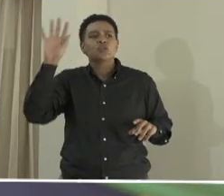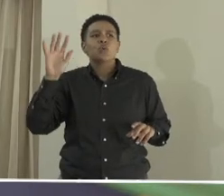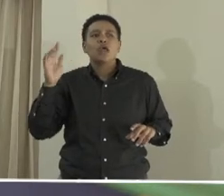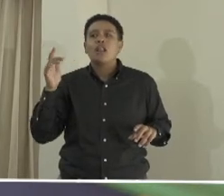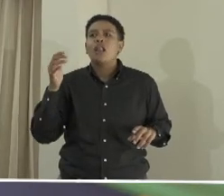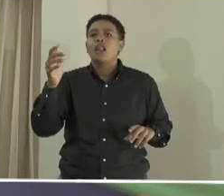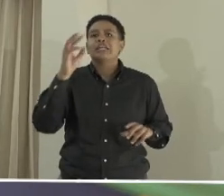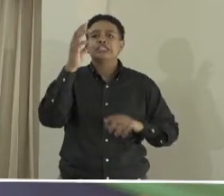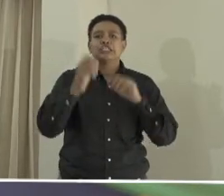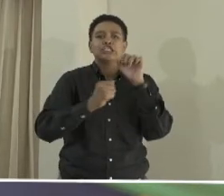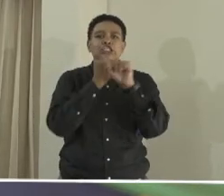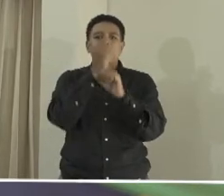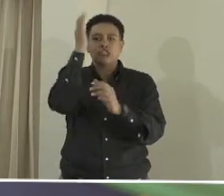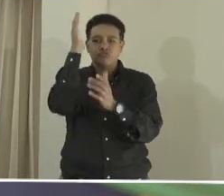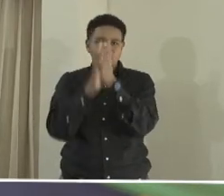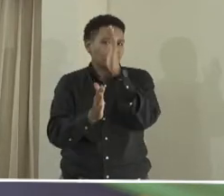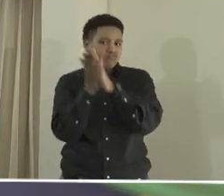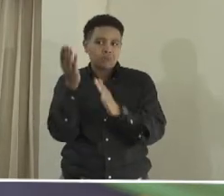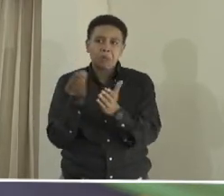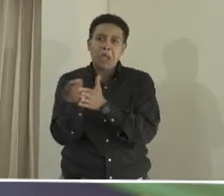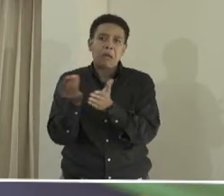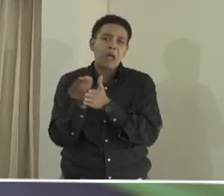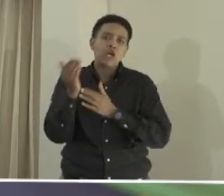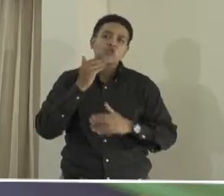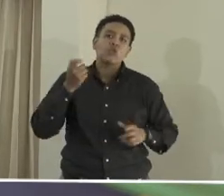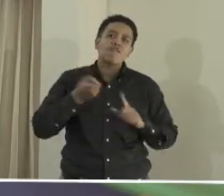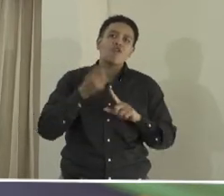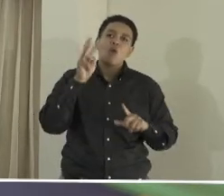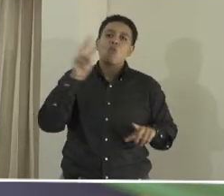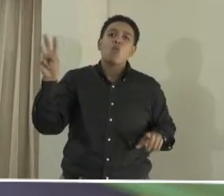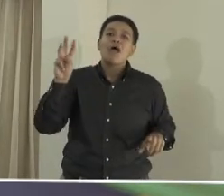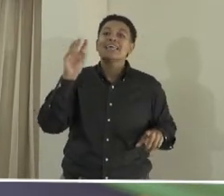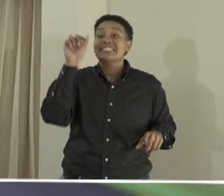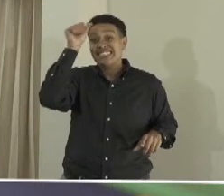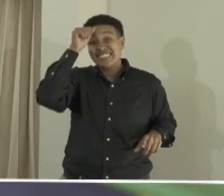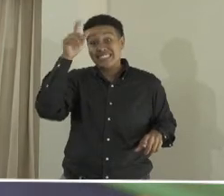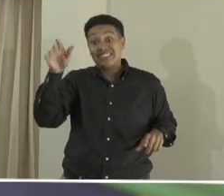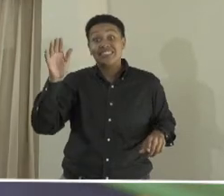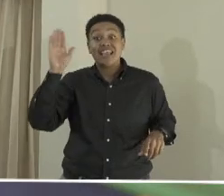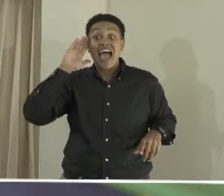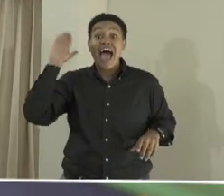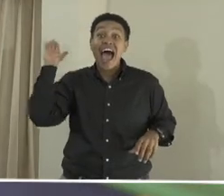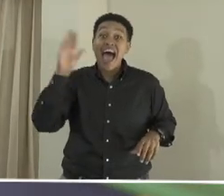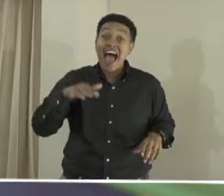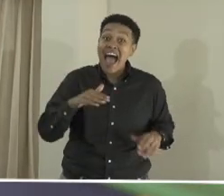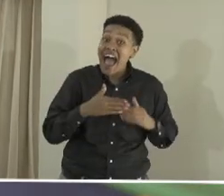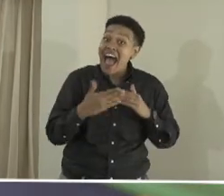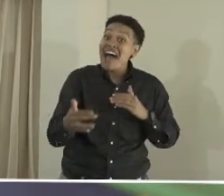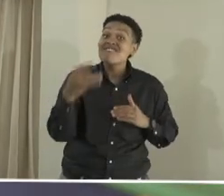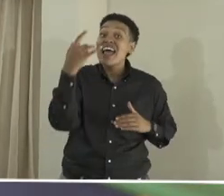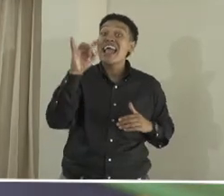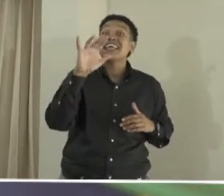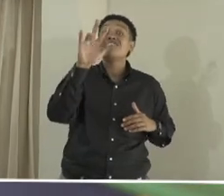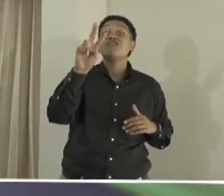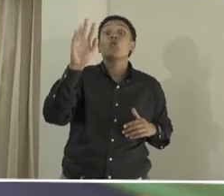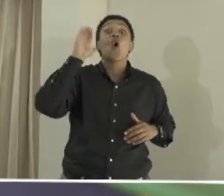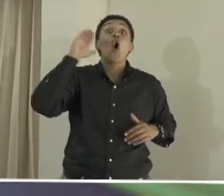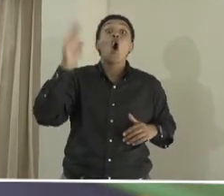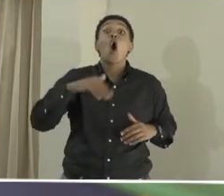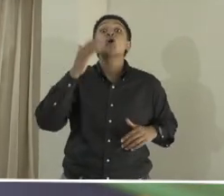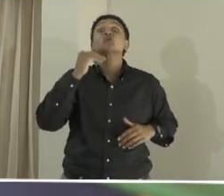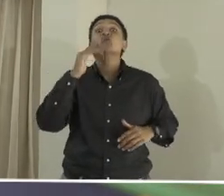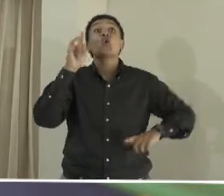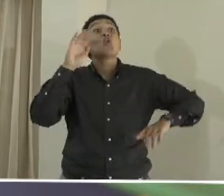6-year period. After 1852, all sugar entering Britain would be charged the same